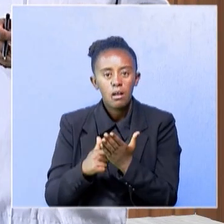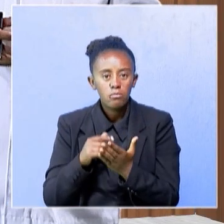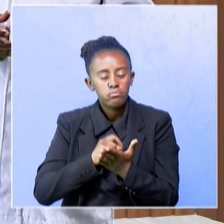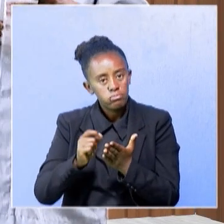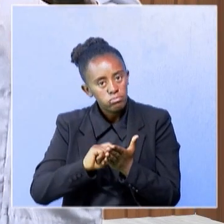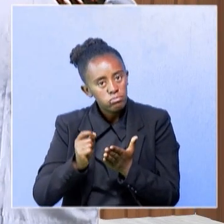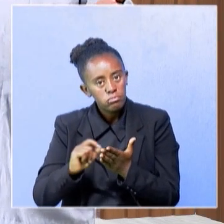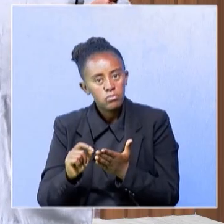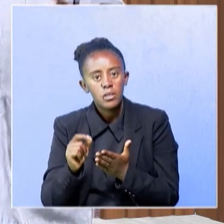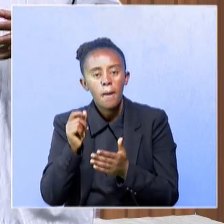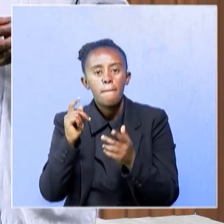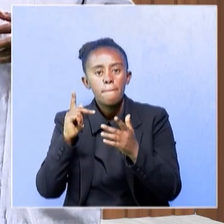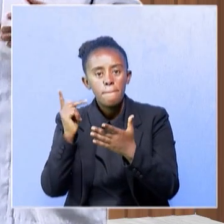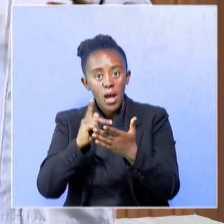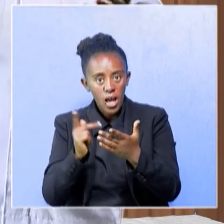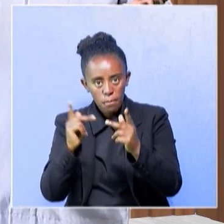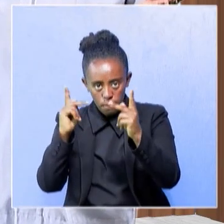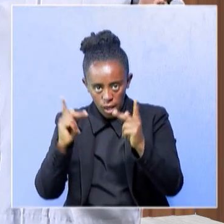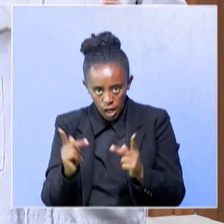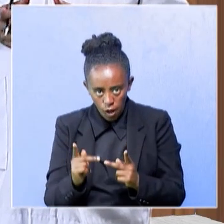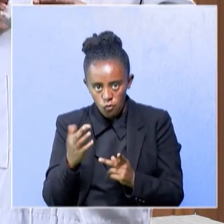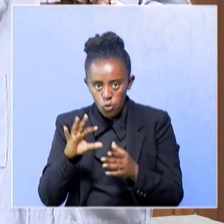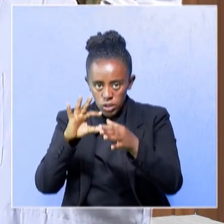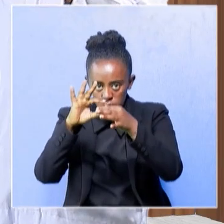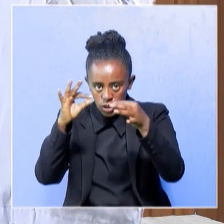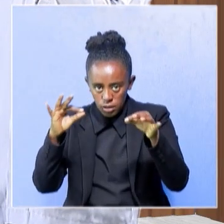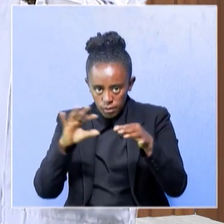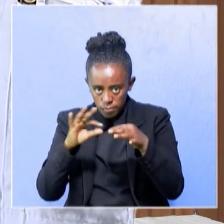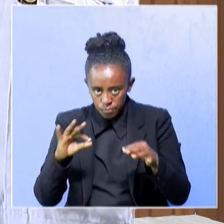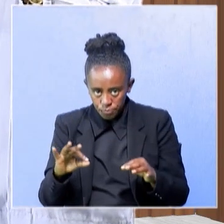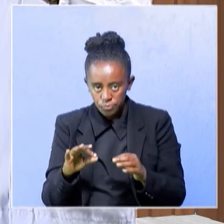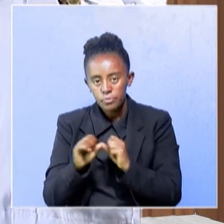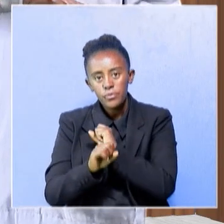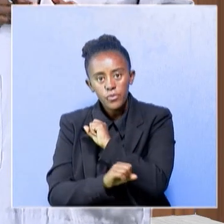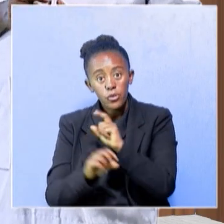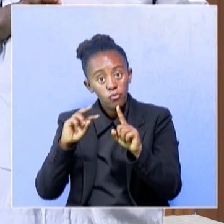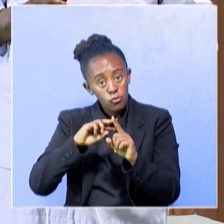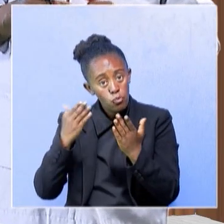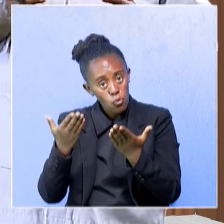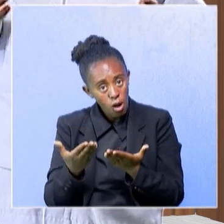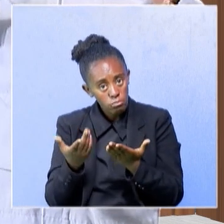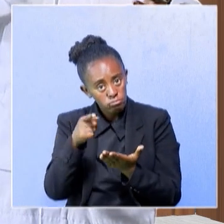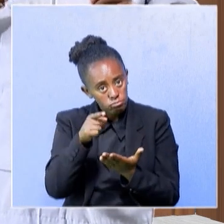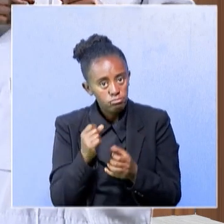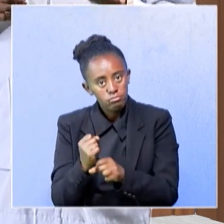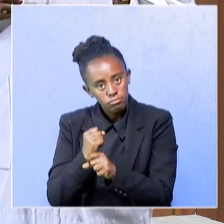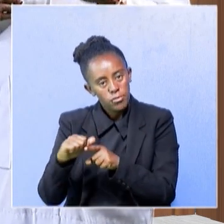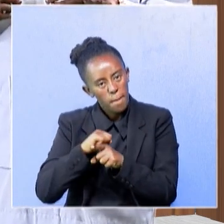write a paragraph or a sentence based on the vocabularies, you are welcome to